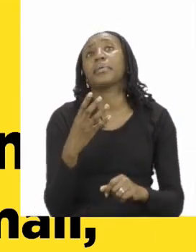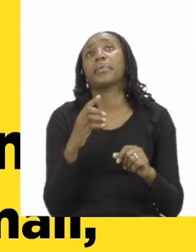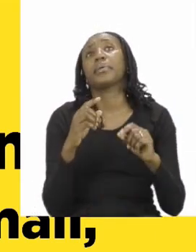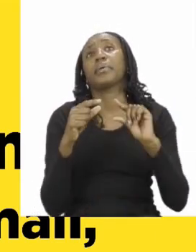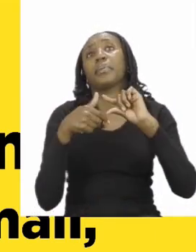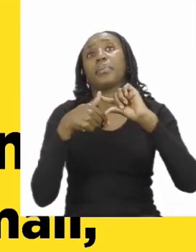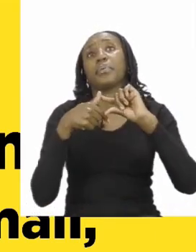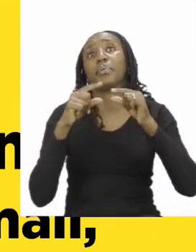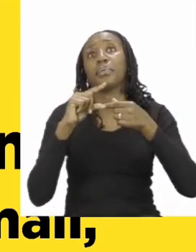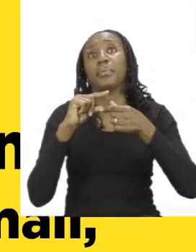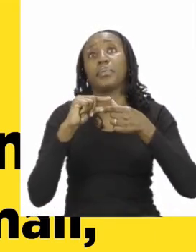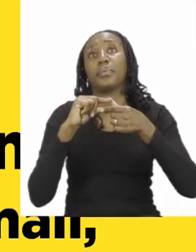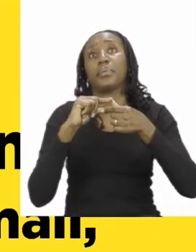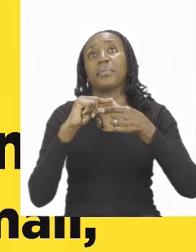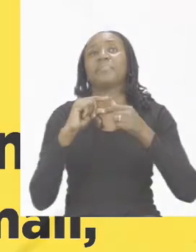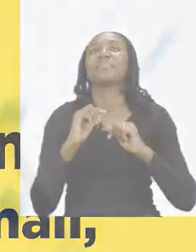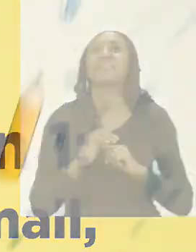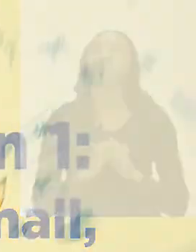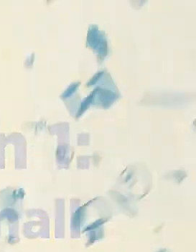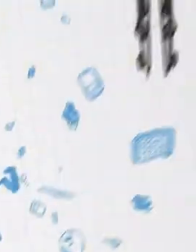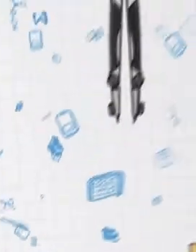counting and shapes.